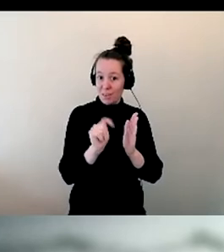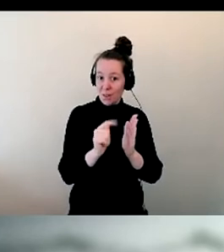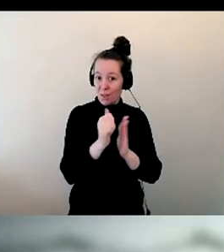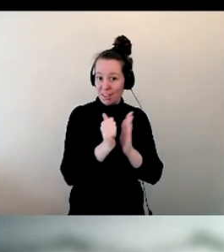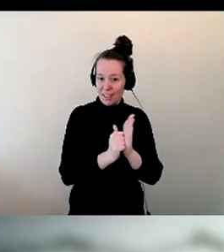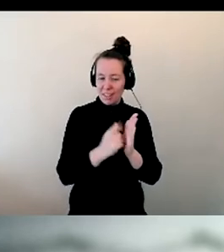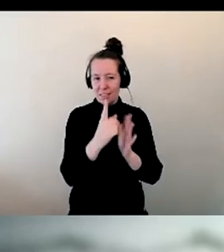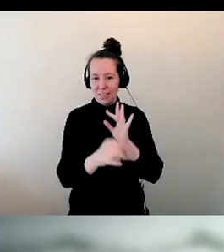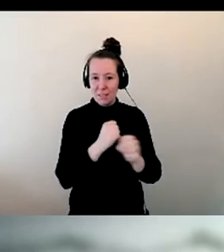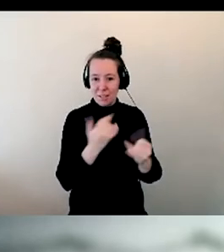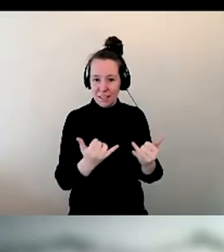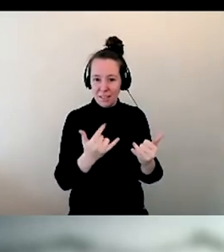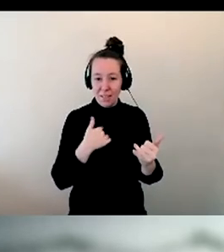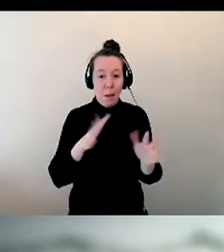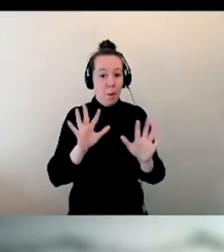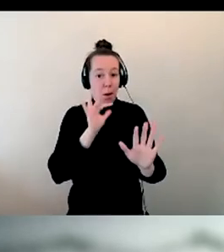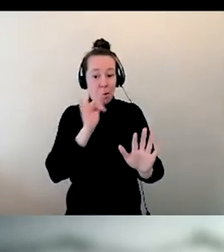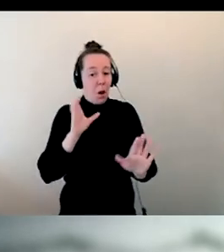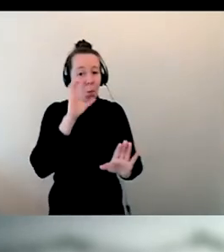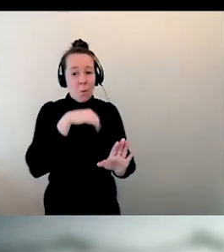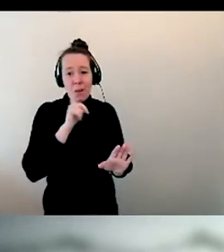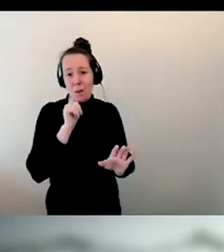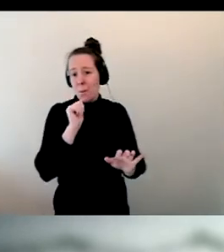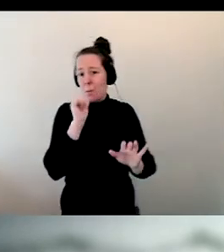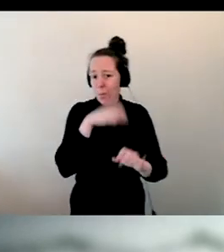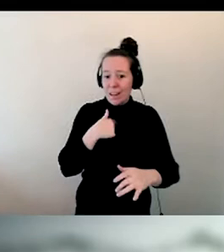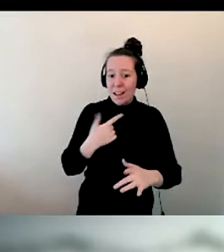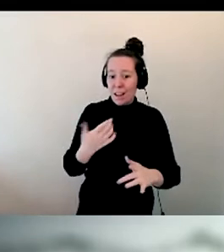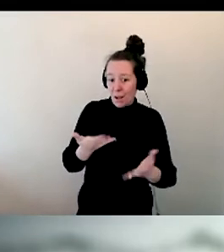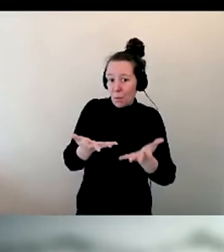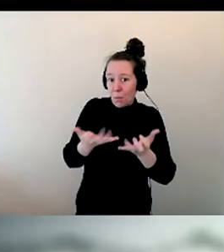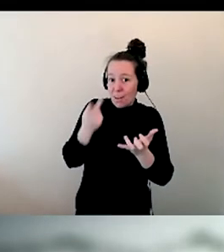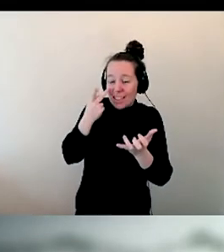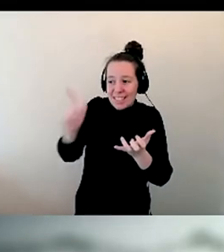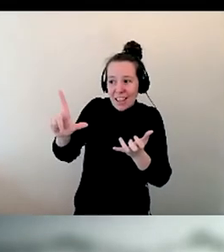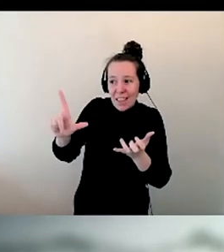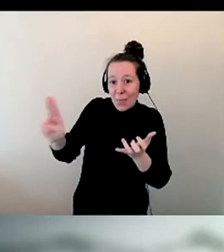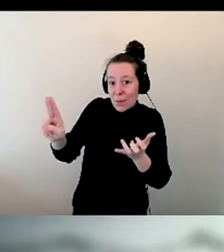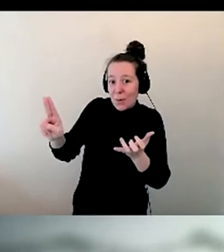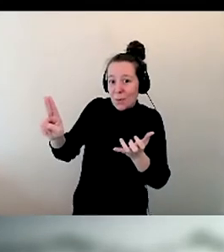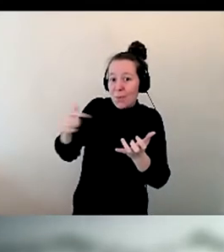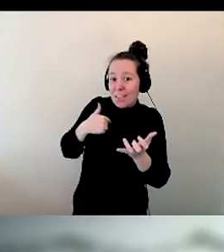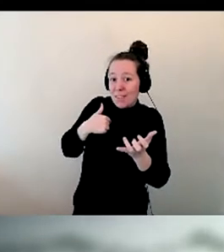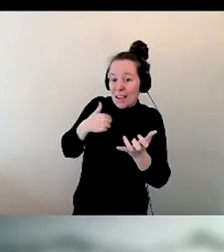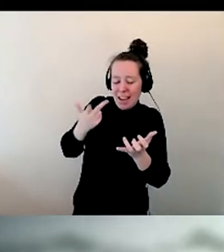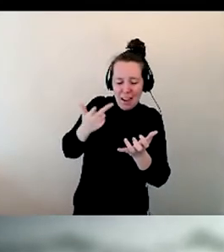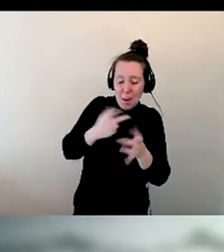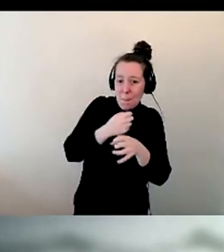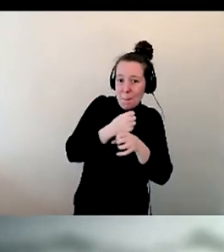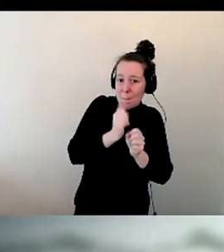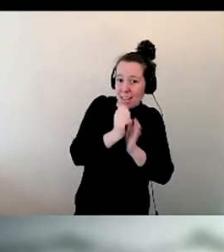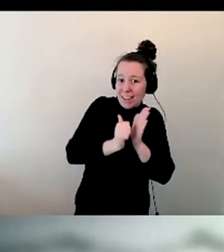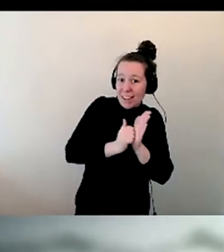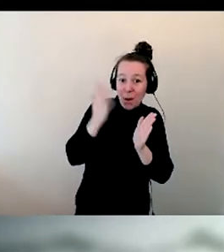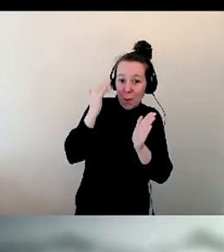I wanted to be friends with book talkers, specifically Lou. Actually, I have my own personal TikTok that I had her